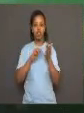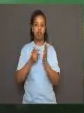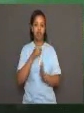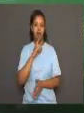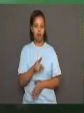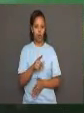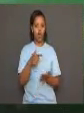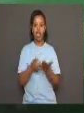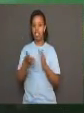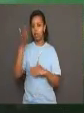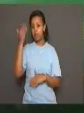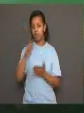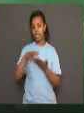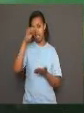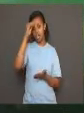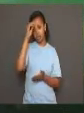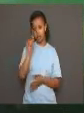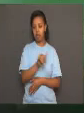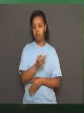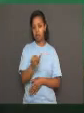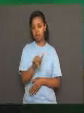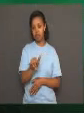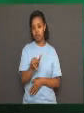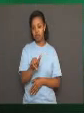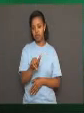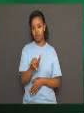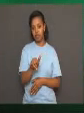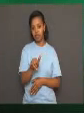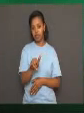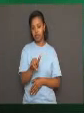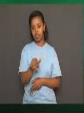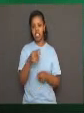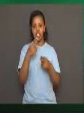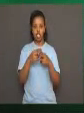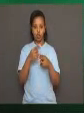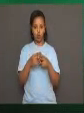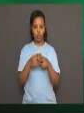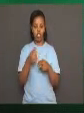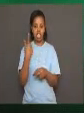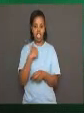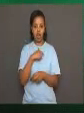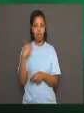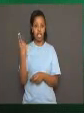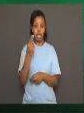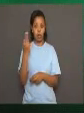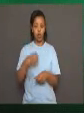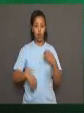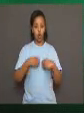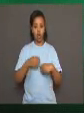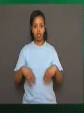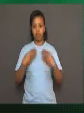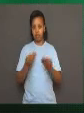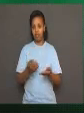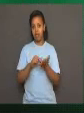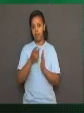As we learned in our last lesson, the names we use for organisms are